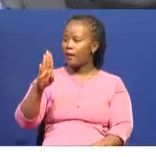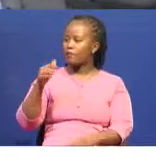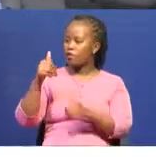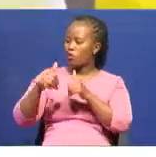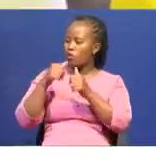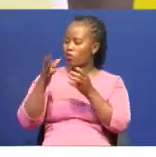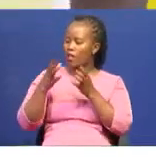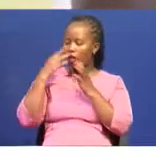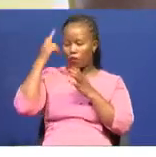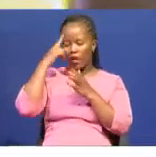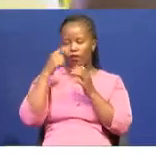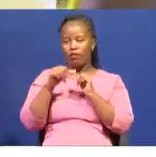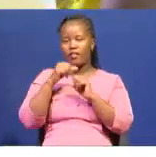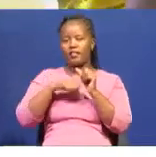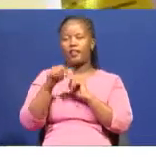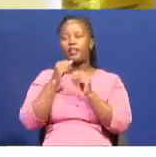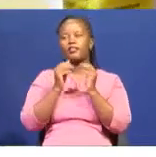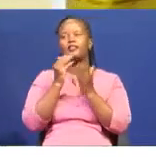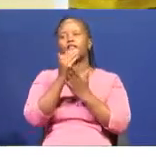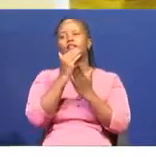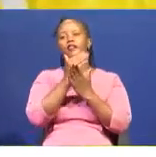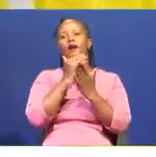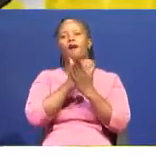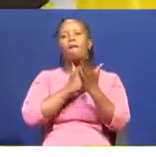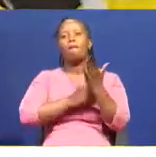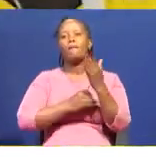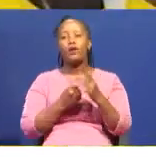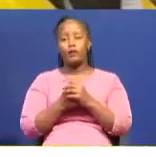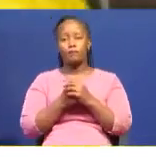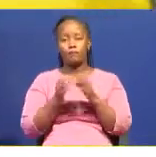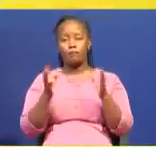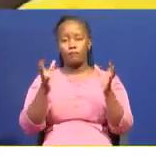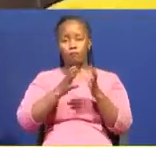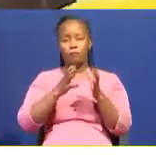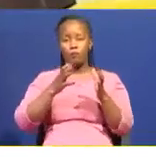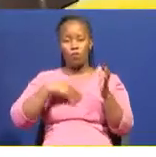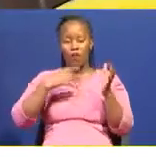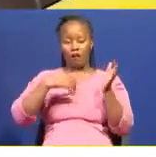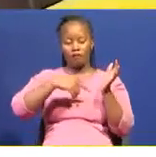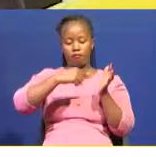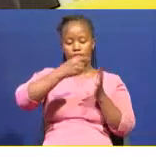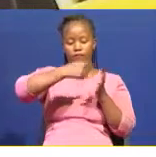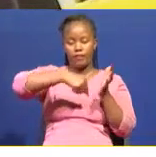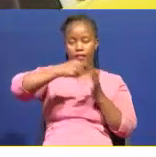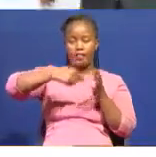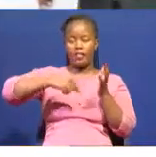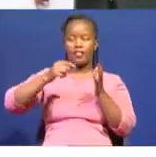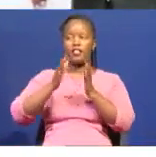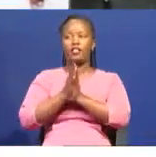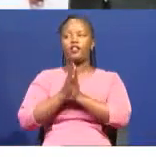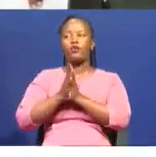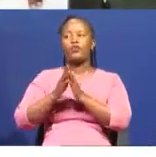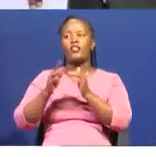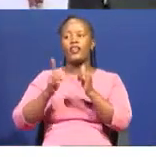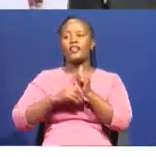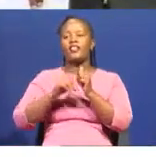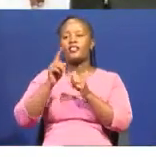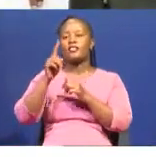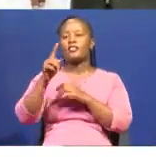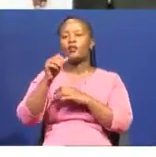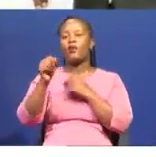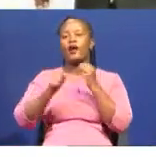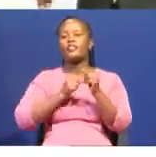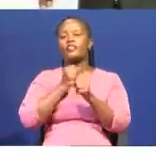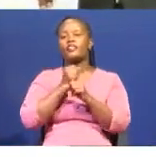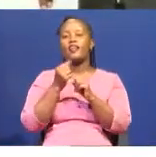science programs. Youth Scientist Kenya has signed a licensing agreement with a 61-year-old Irish-based